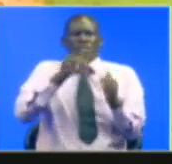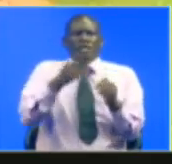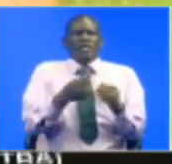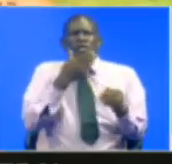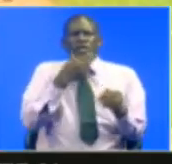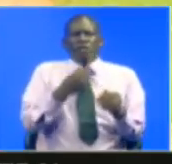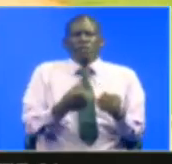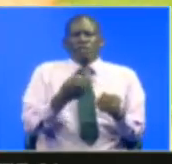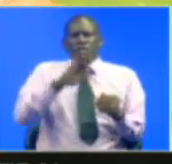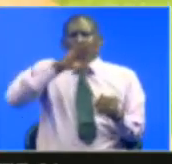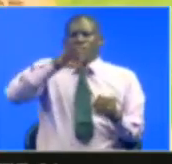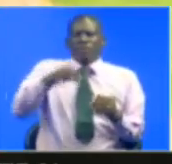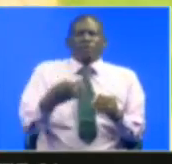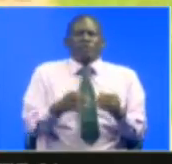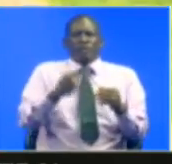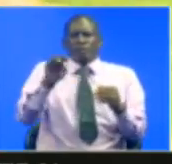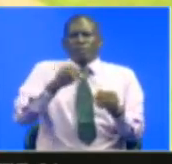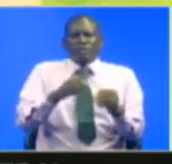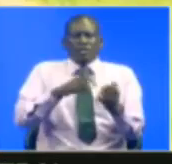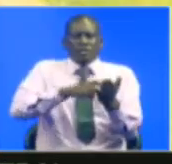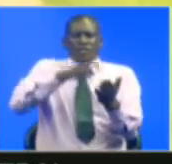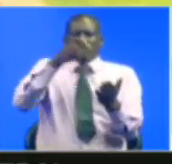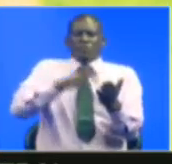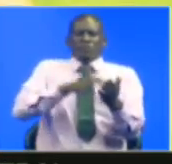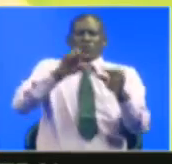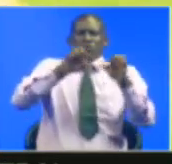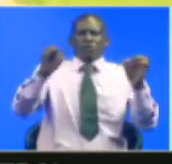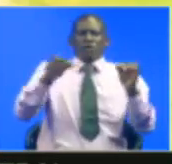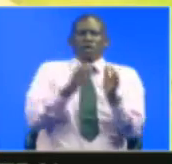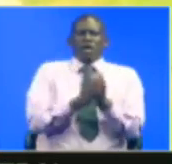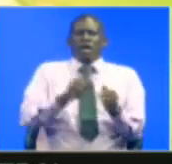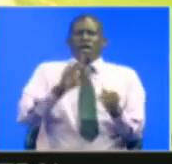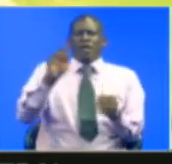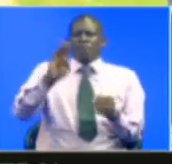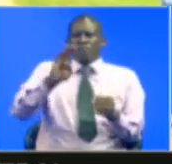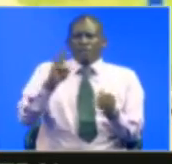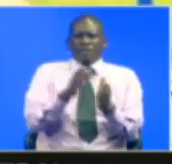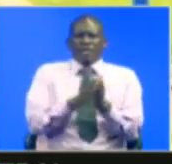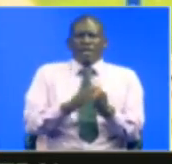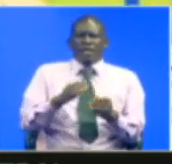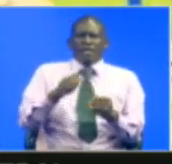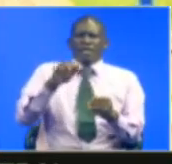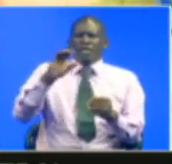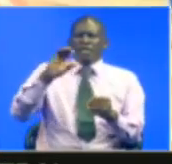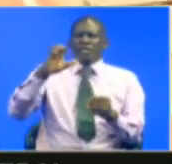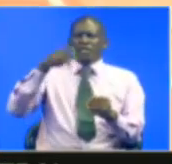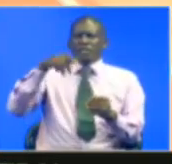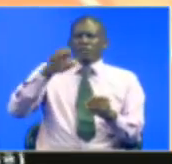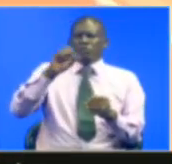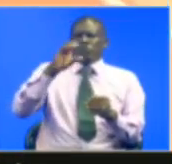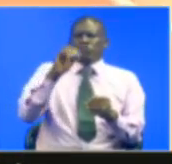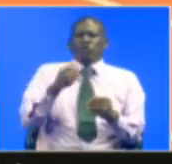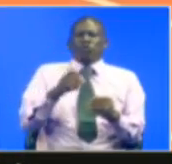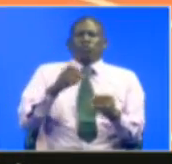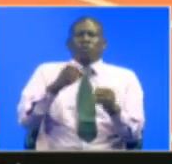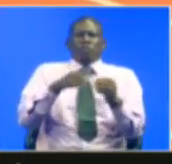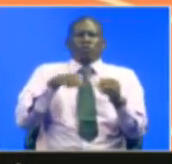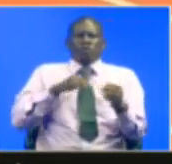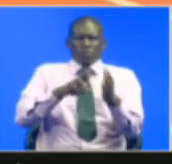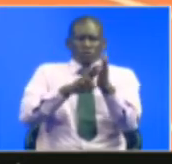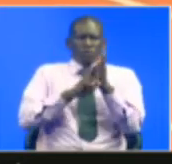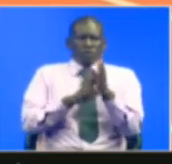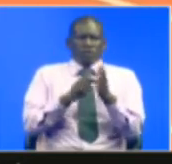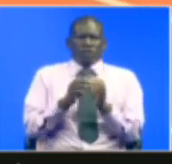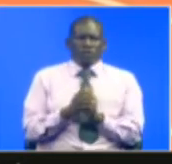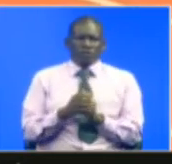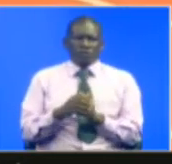meters steeplechase, while Hivin Kien, Purity Kirui, Beatrice Chepkoech and Seflin Chespol will be the women representatives. So